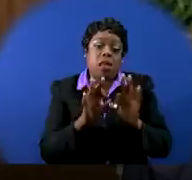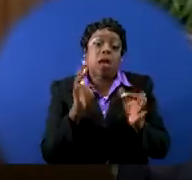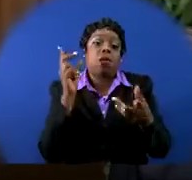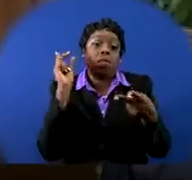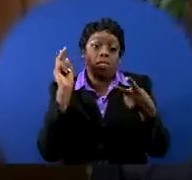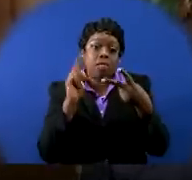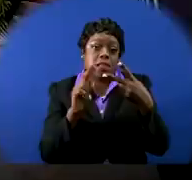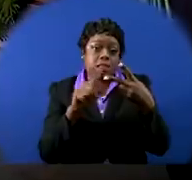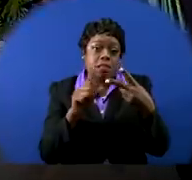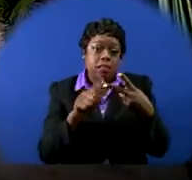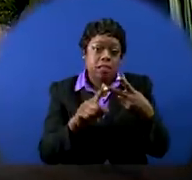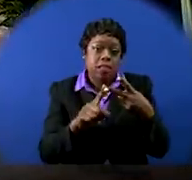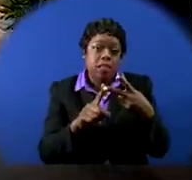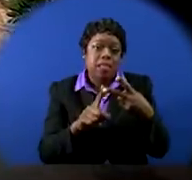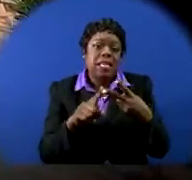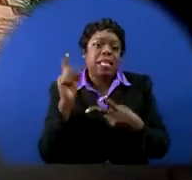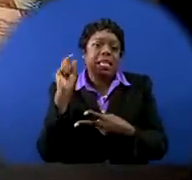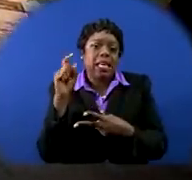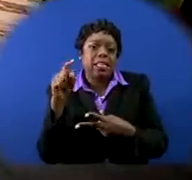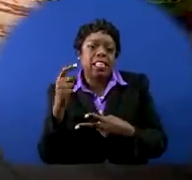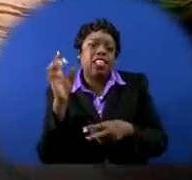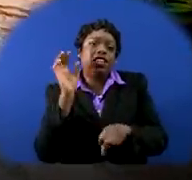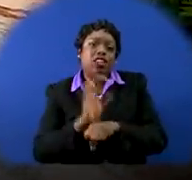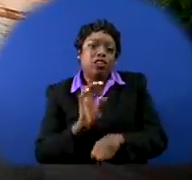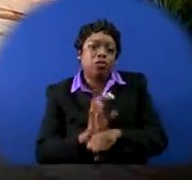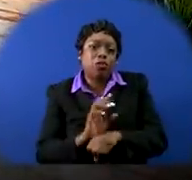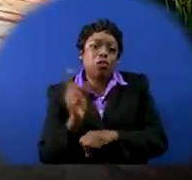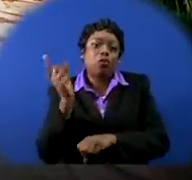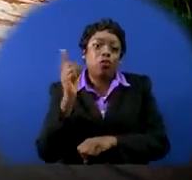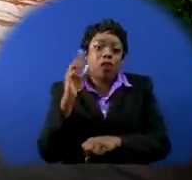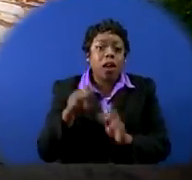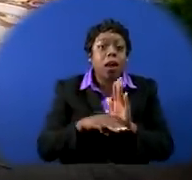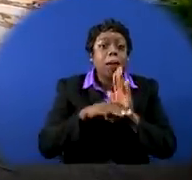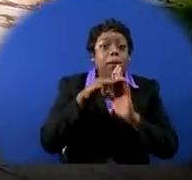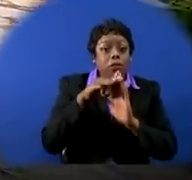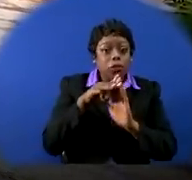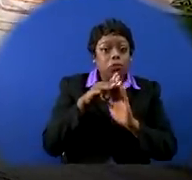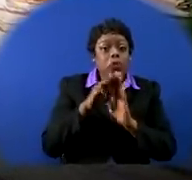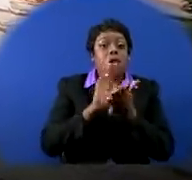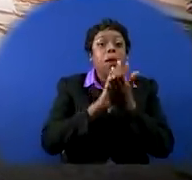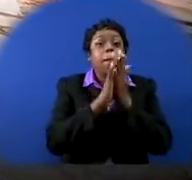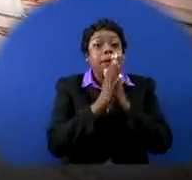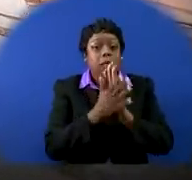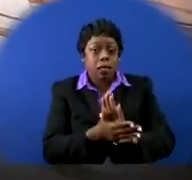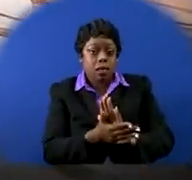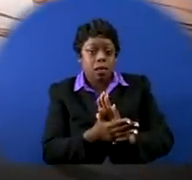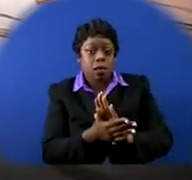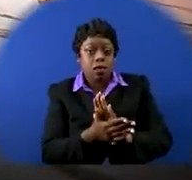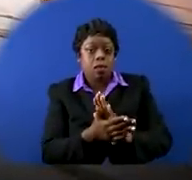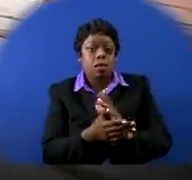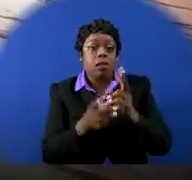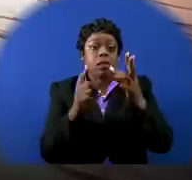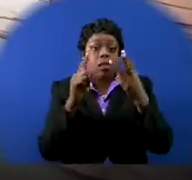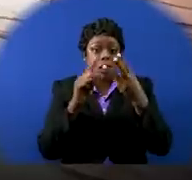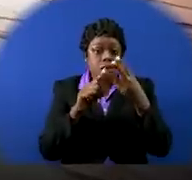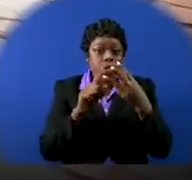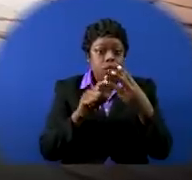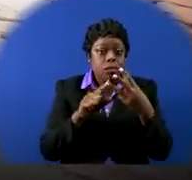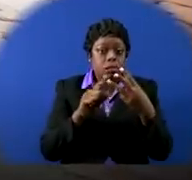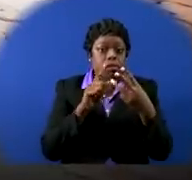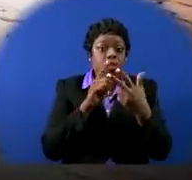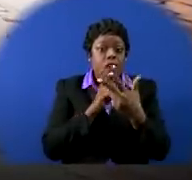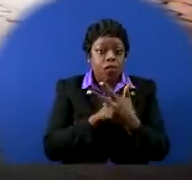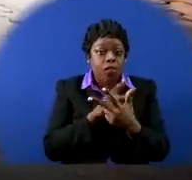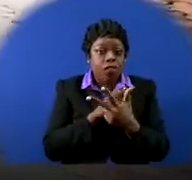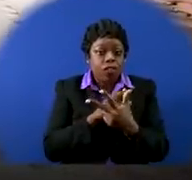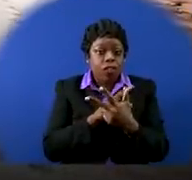there are those who say, I need a church where I can grow and become. So that second invitation is for those who need to grow in another church. If you're saved, but you need a church where you